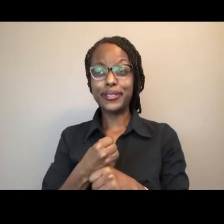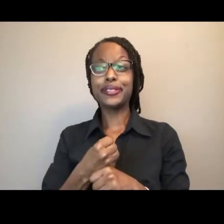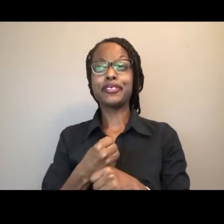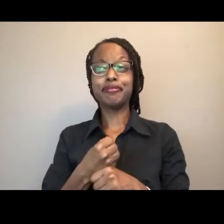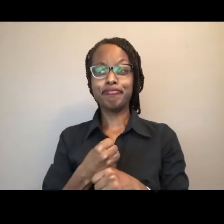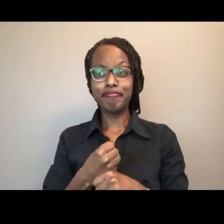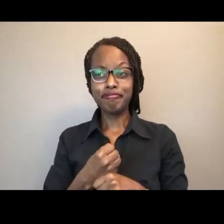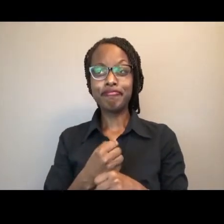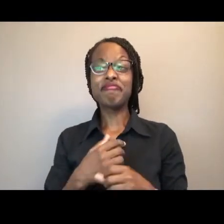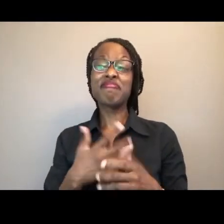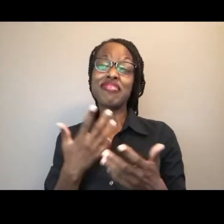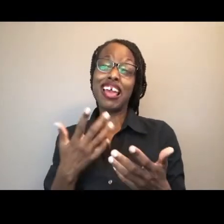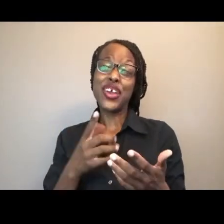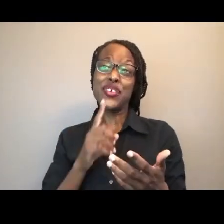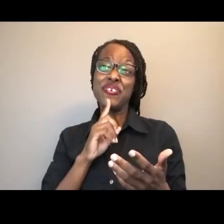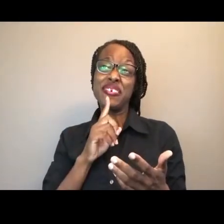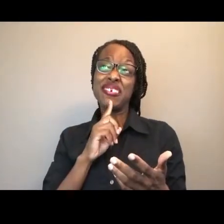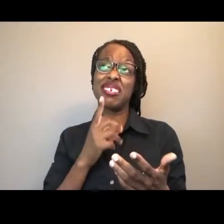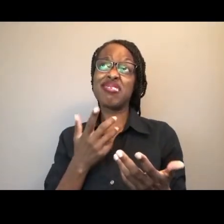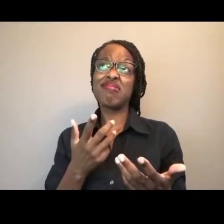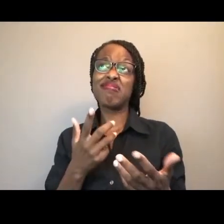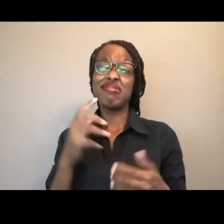life.